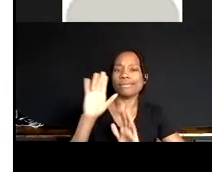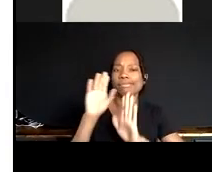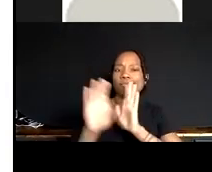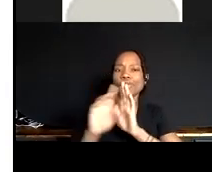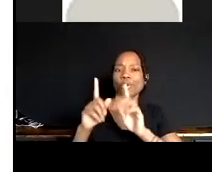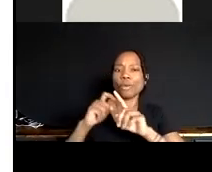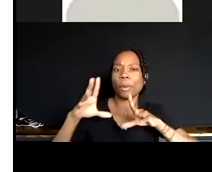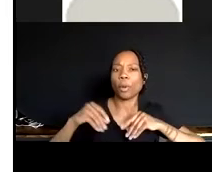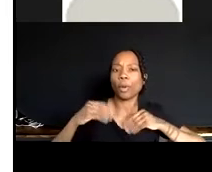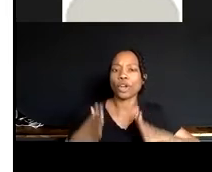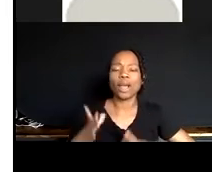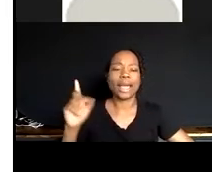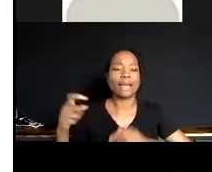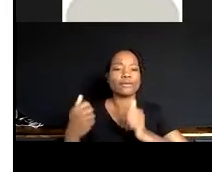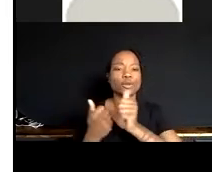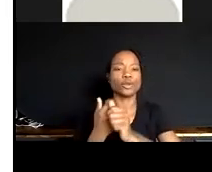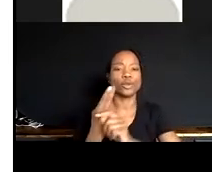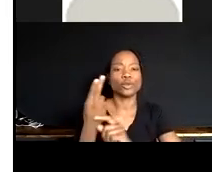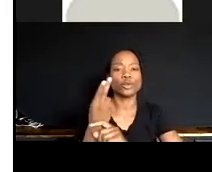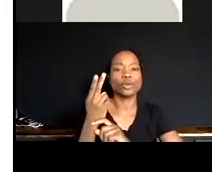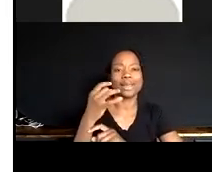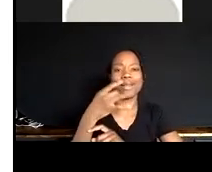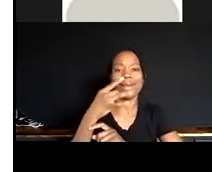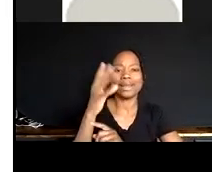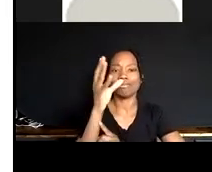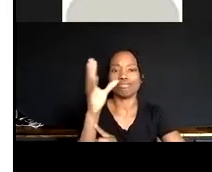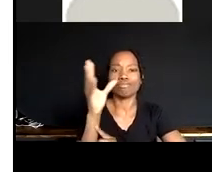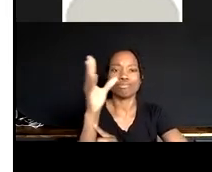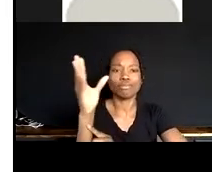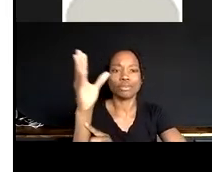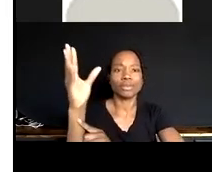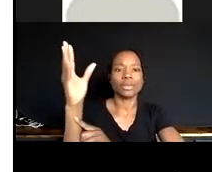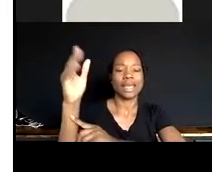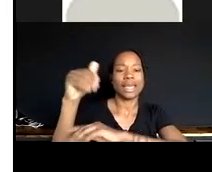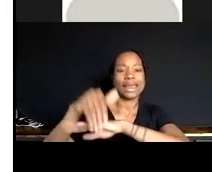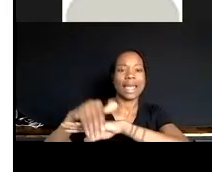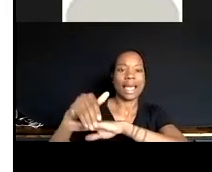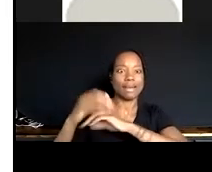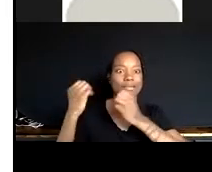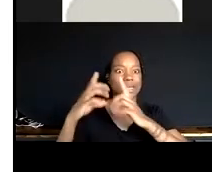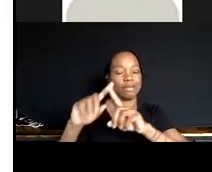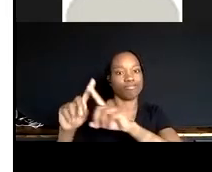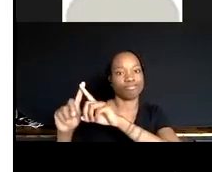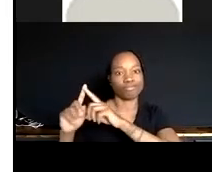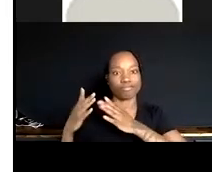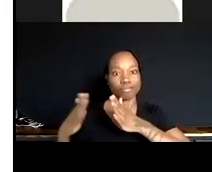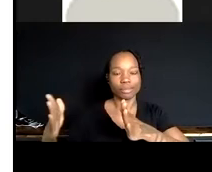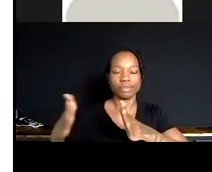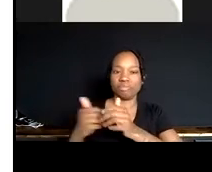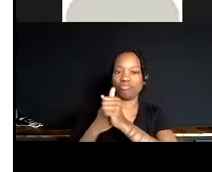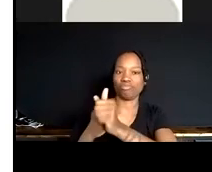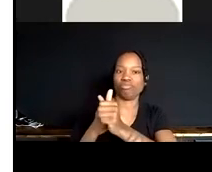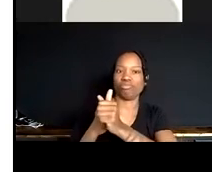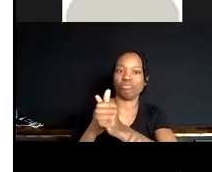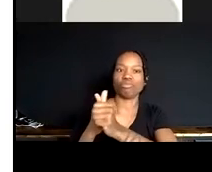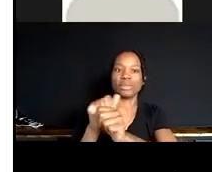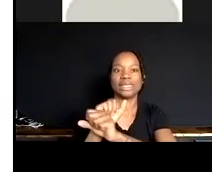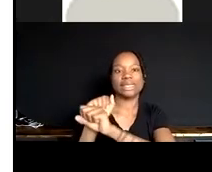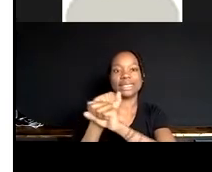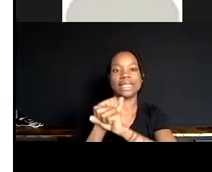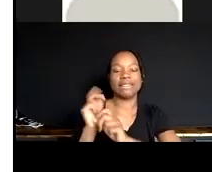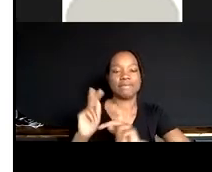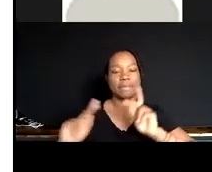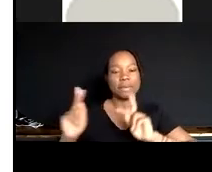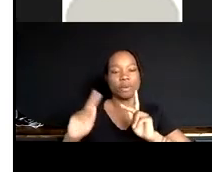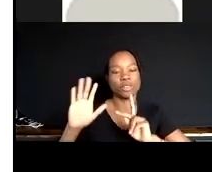dark if they went outside at night, a whole range of ways in which enslaved people were tracked. So this is part of the